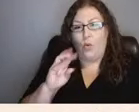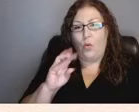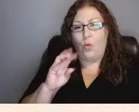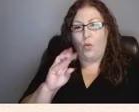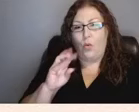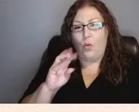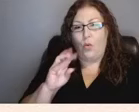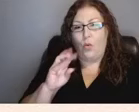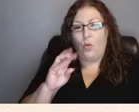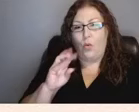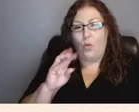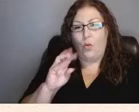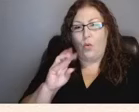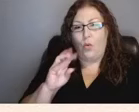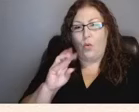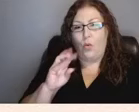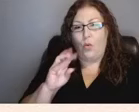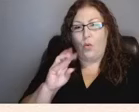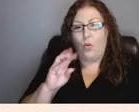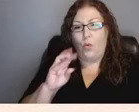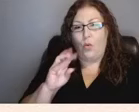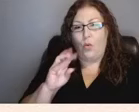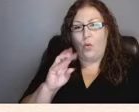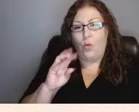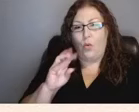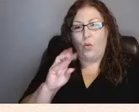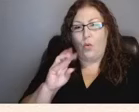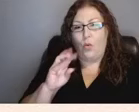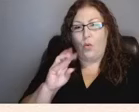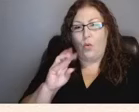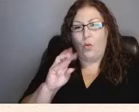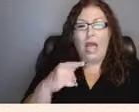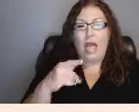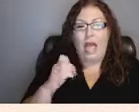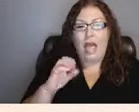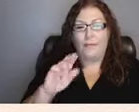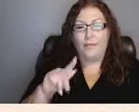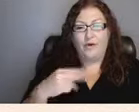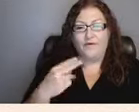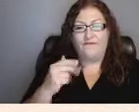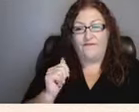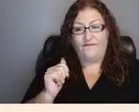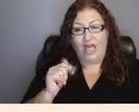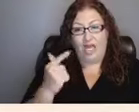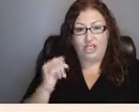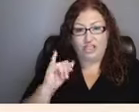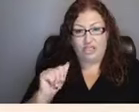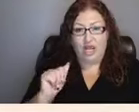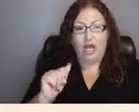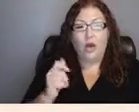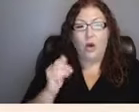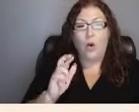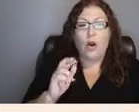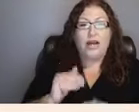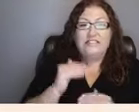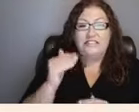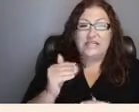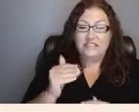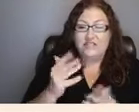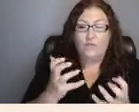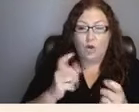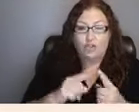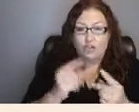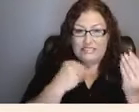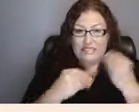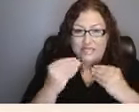thrive, hyperphagia, or an excessive drive to eat, which sometimes leads to obesity, and a mild